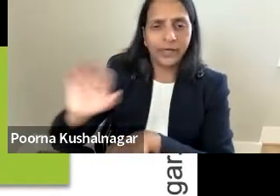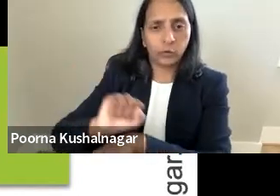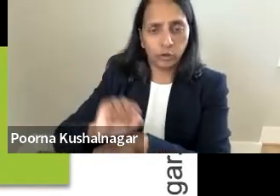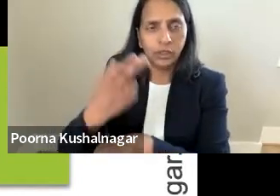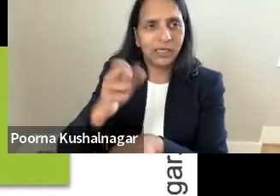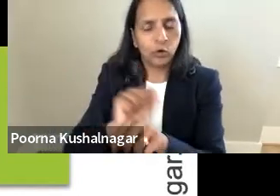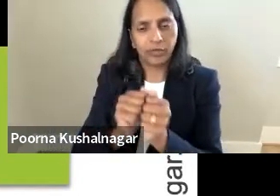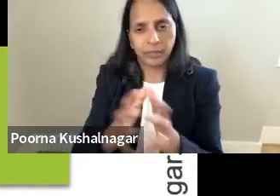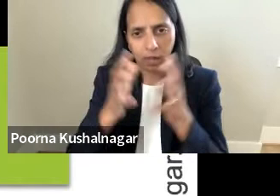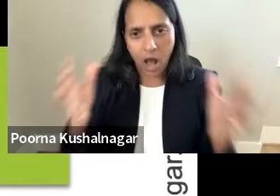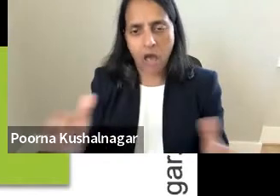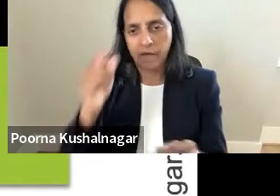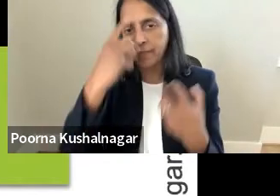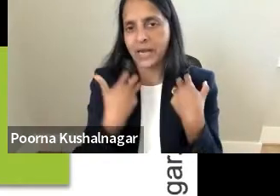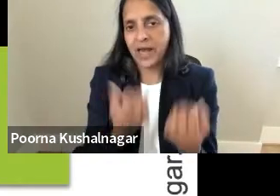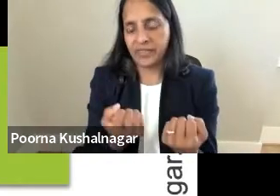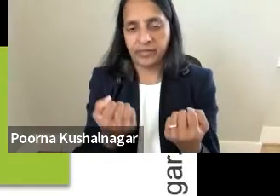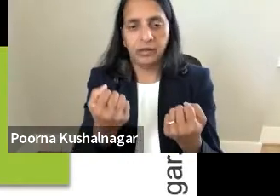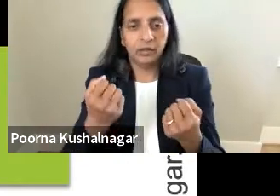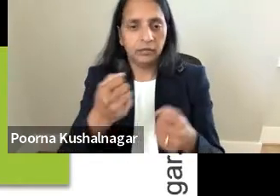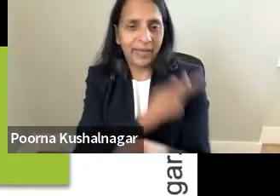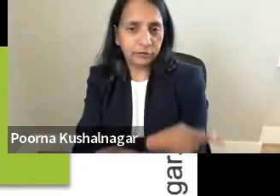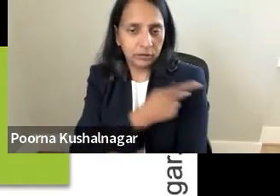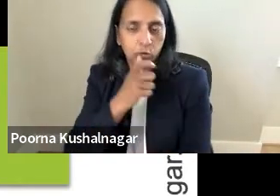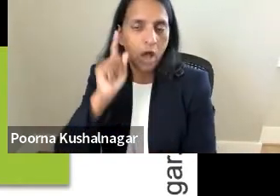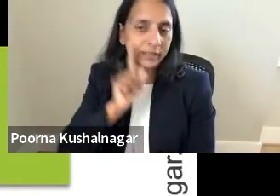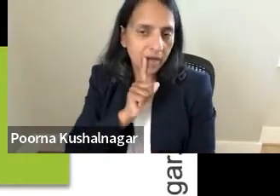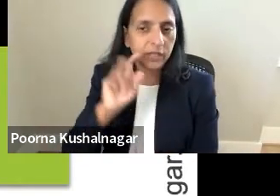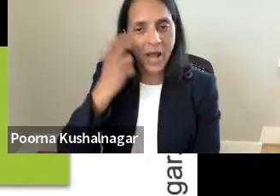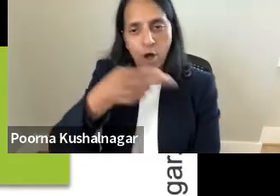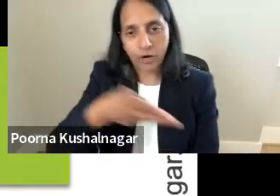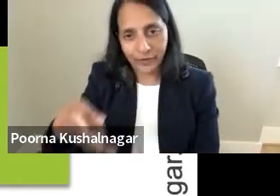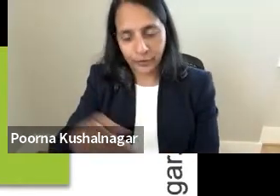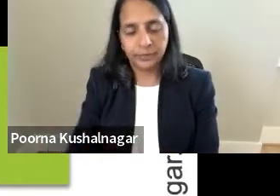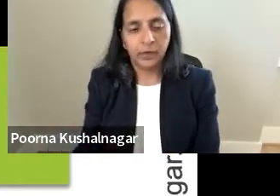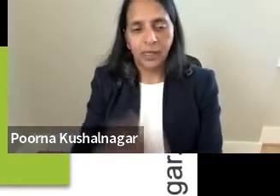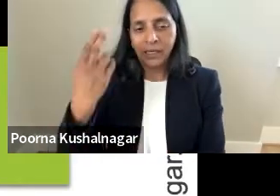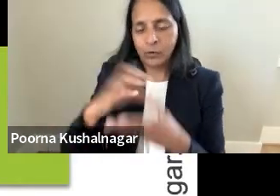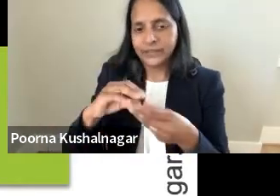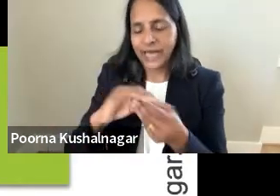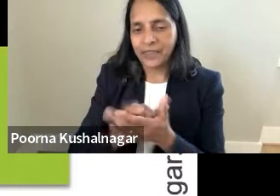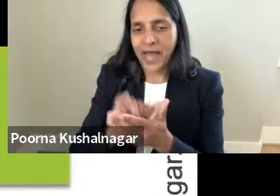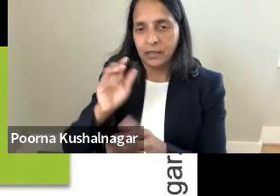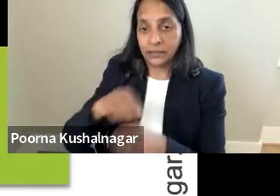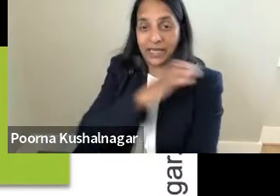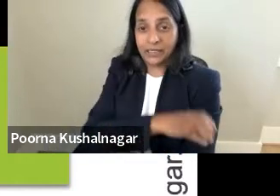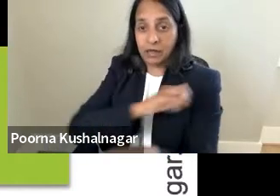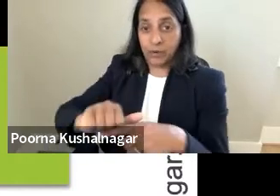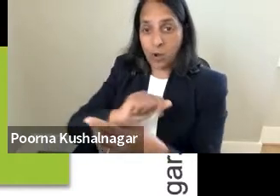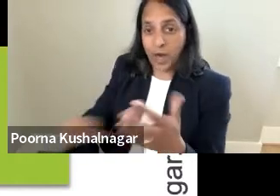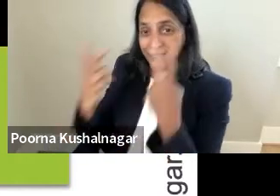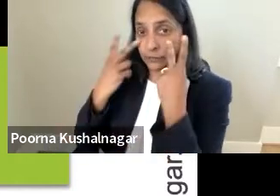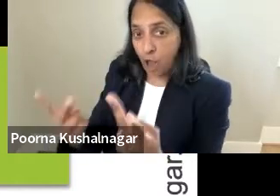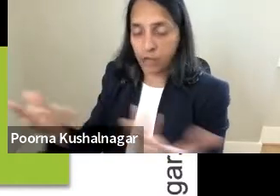And he is a renowned physician who has worked with lots of mental health patients who are deaf, blind, and hard of hearing.